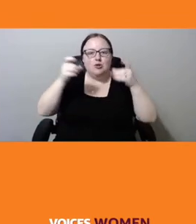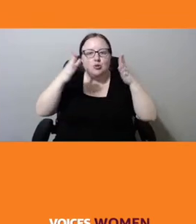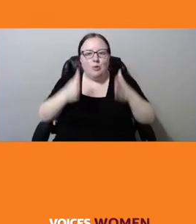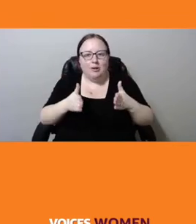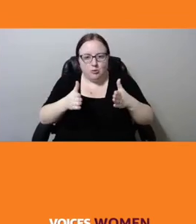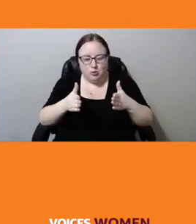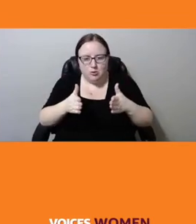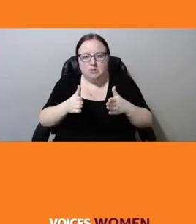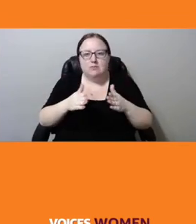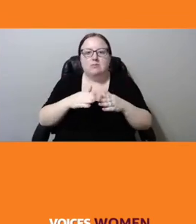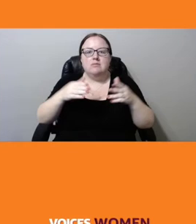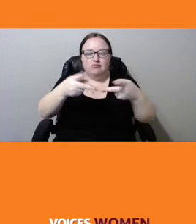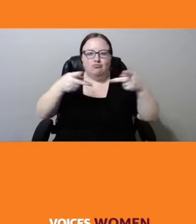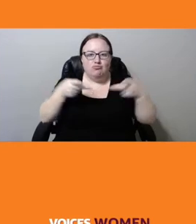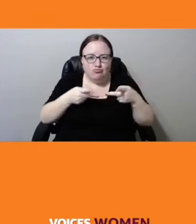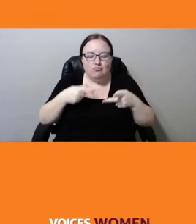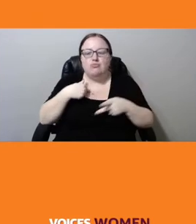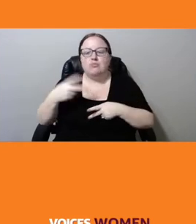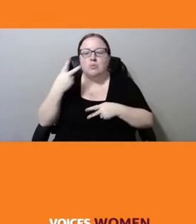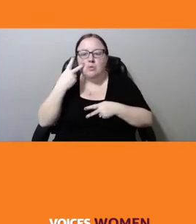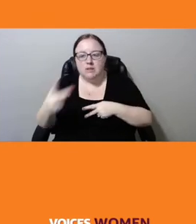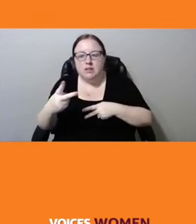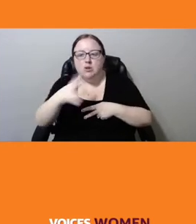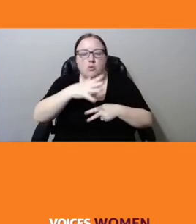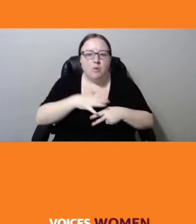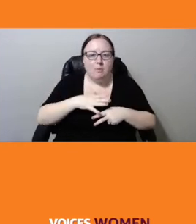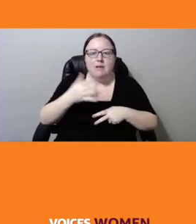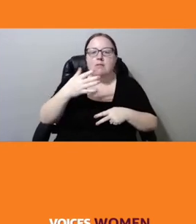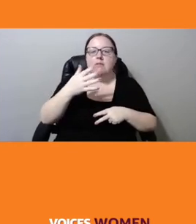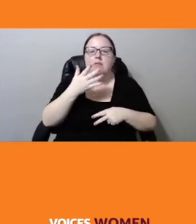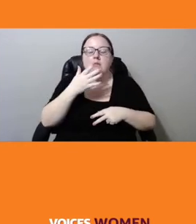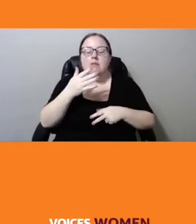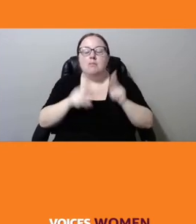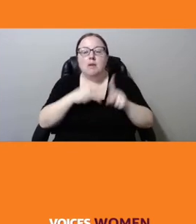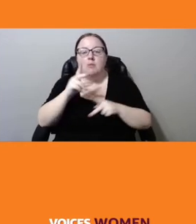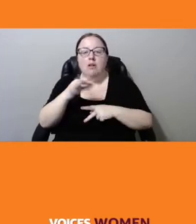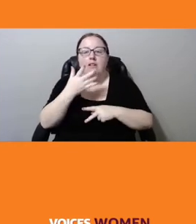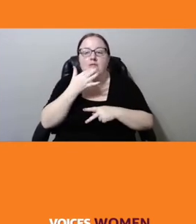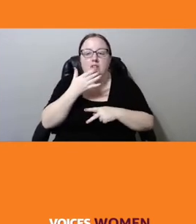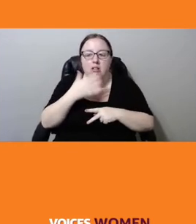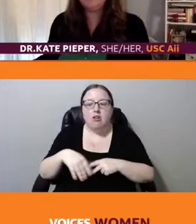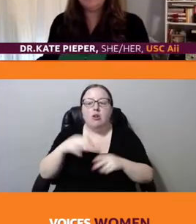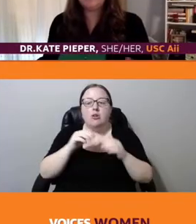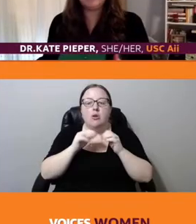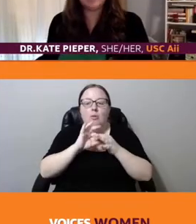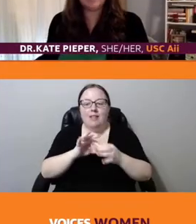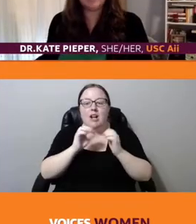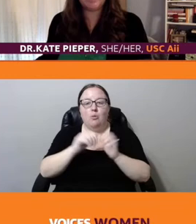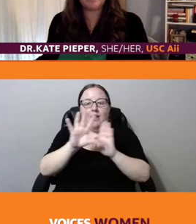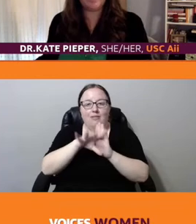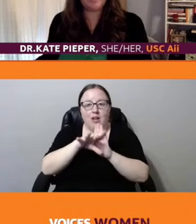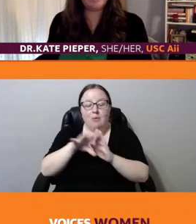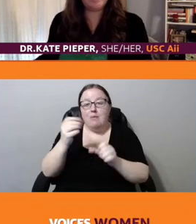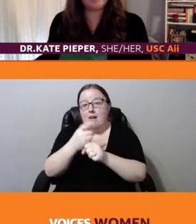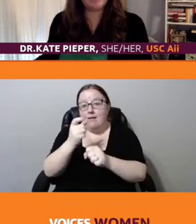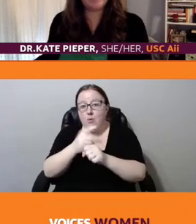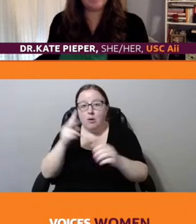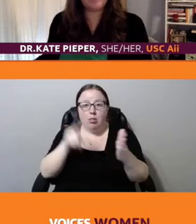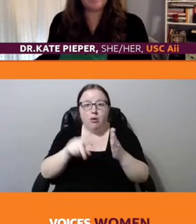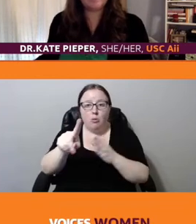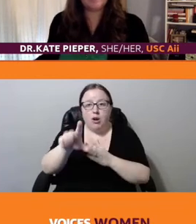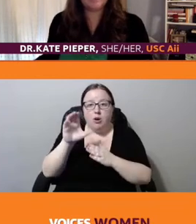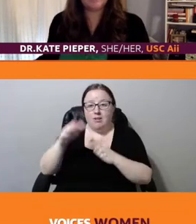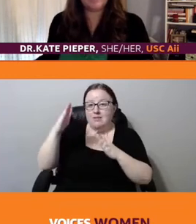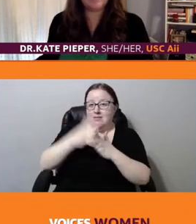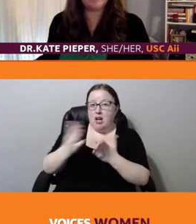this study to track hiring practices surrounding women and people of color behind the camera in top grossing films. Each year, we look at the 100 top